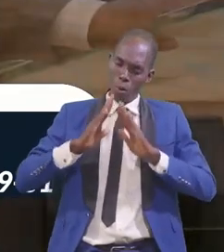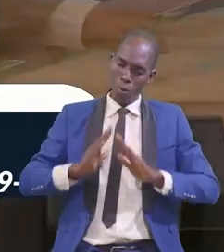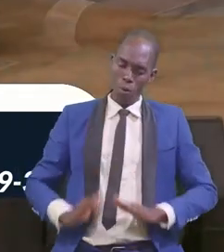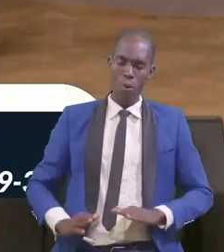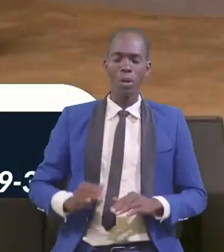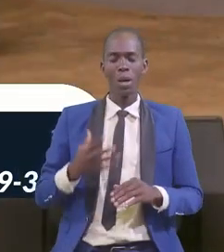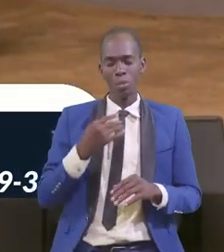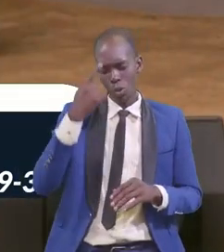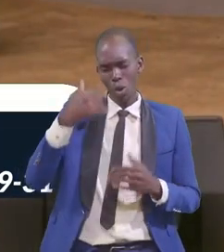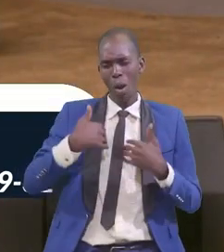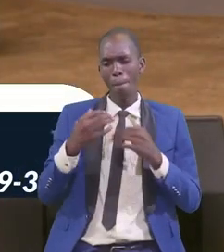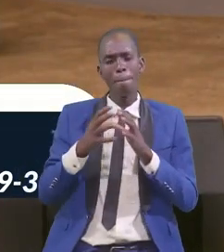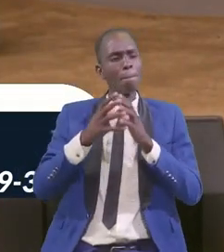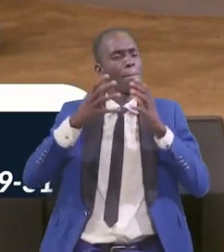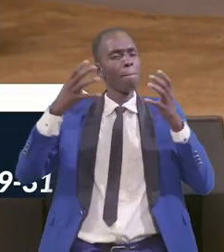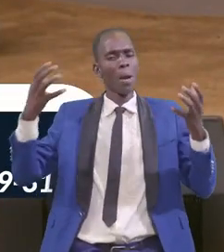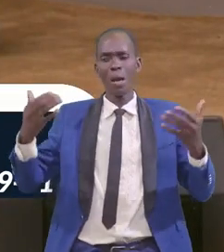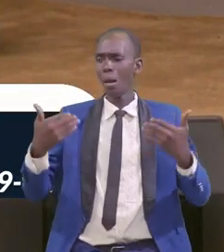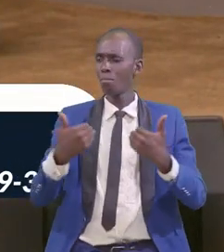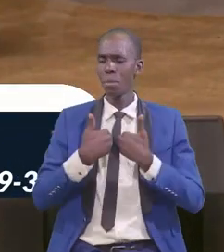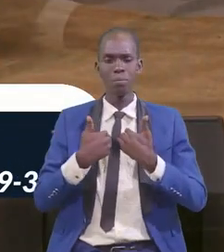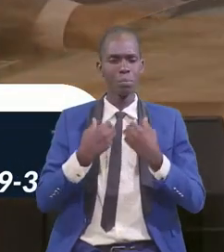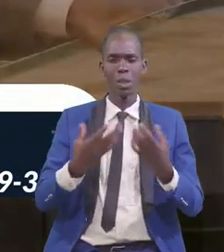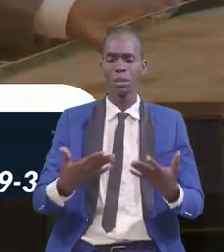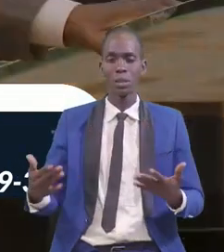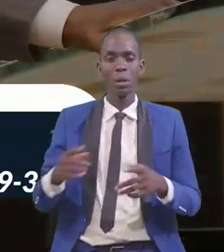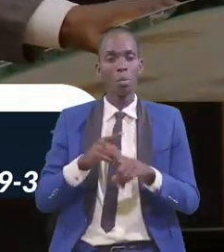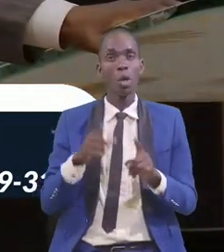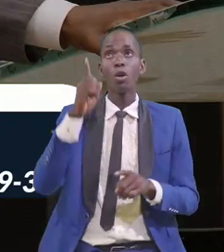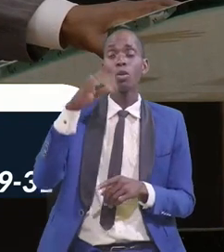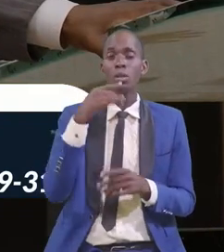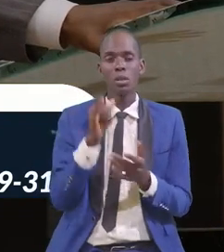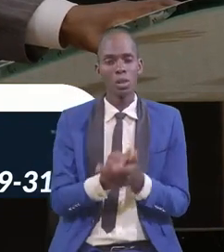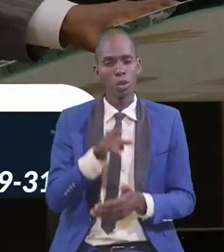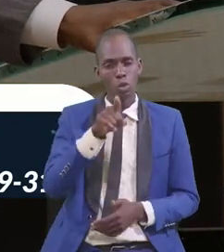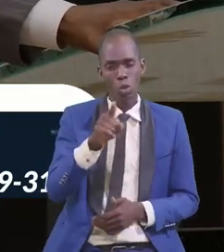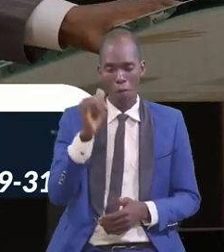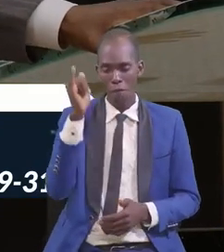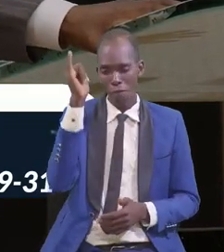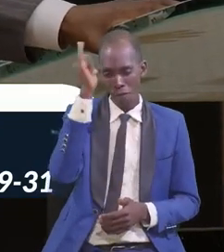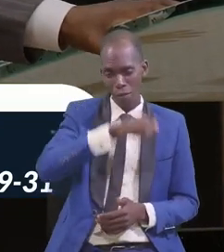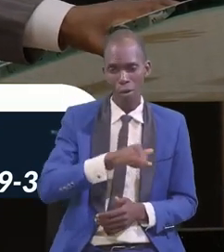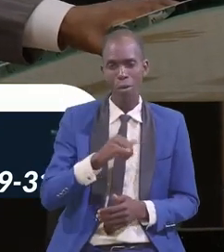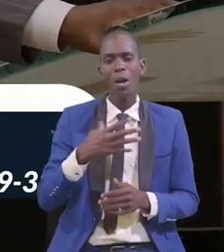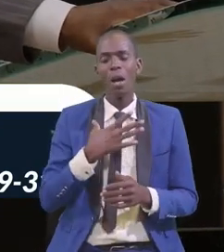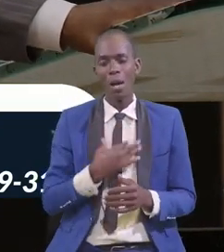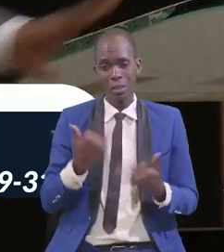thou fool, this night your soul will be required of you, and whose will all these things be